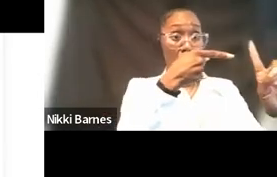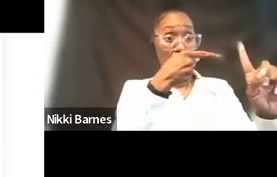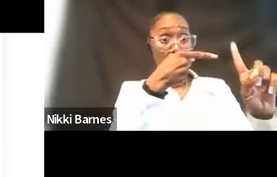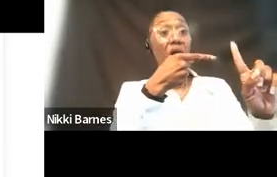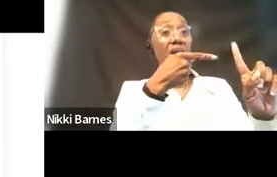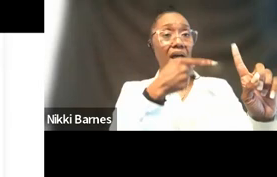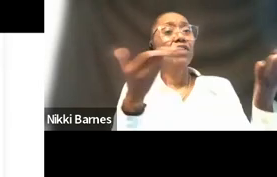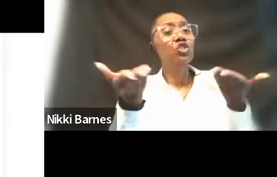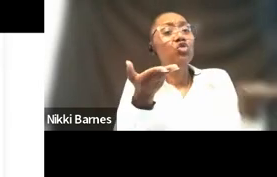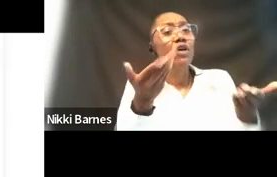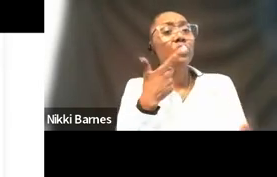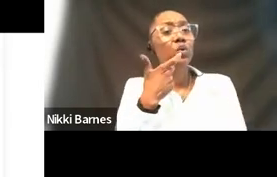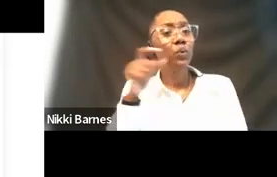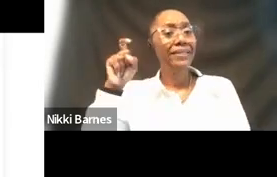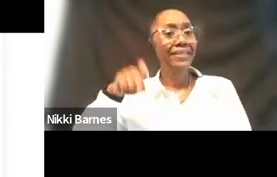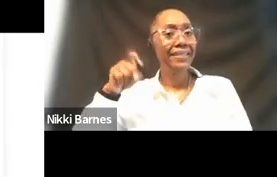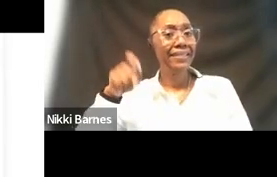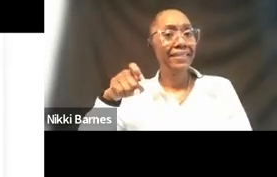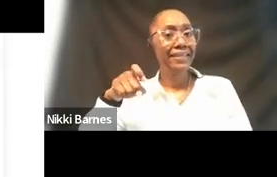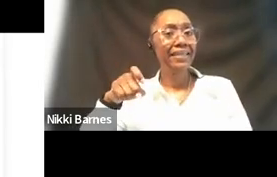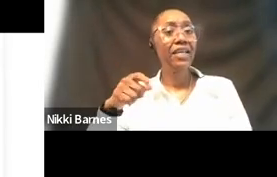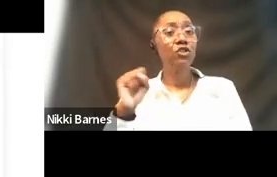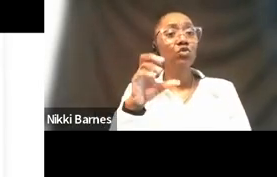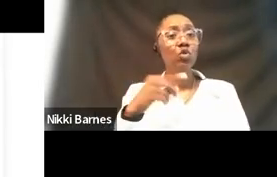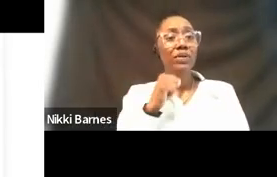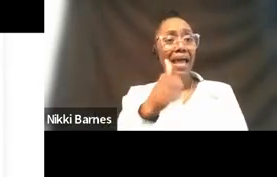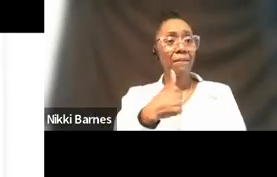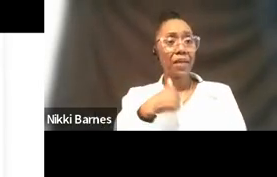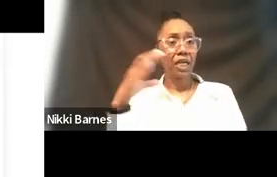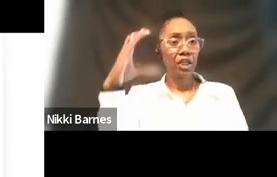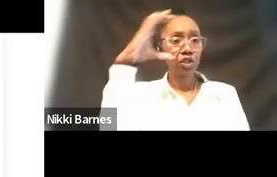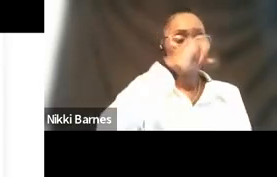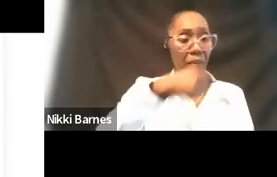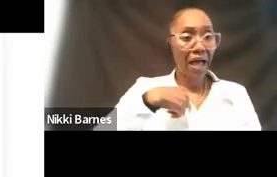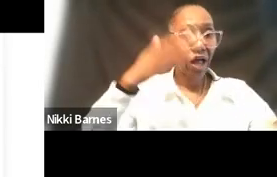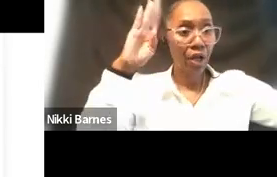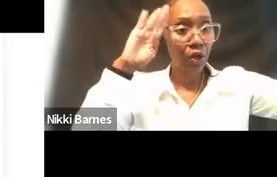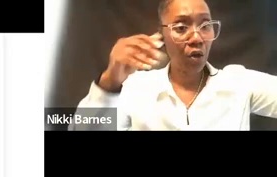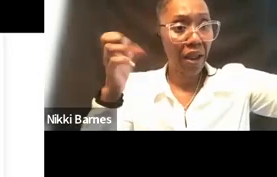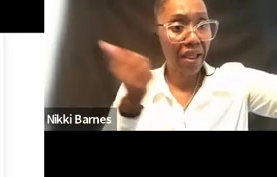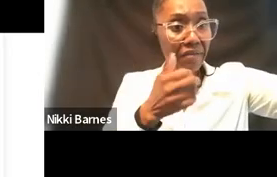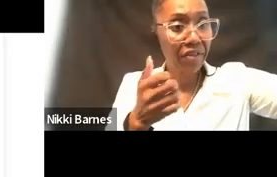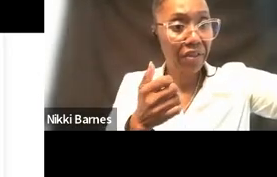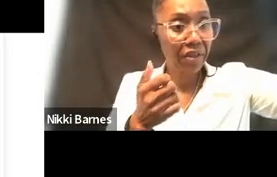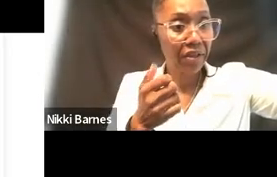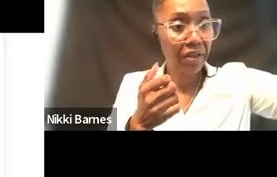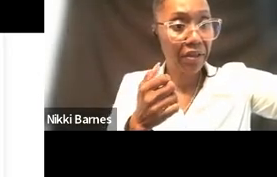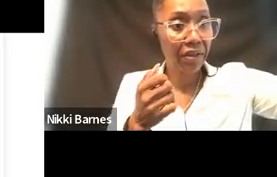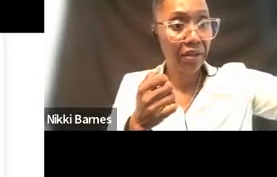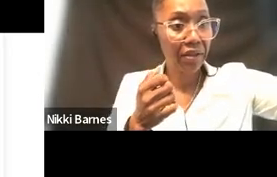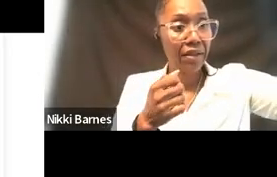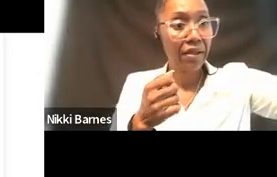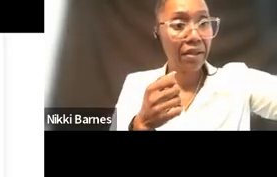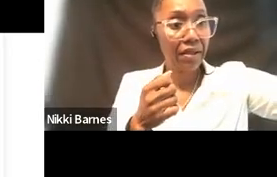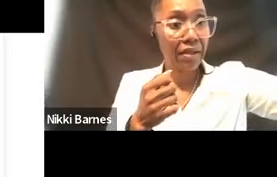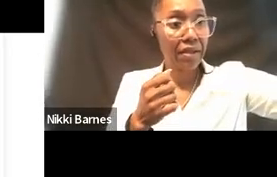need it, not self-aggrandizing or not me assuming that I know everything just because I have the degrees and the title in front of my name. It